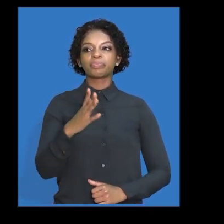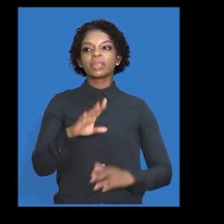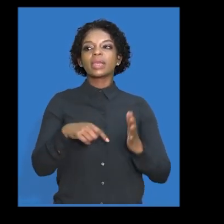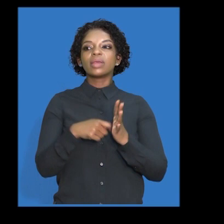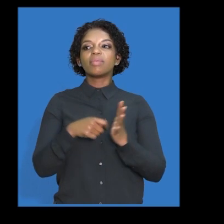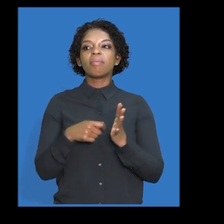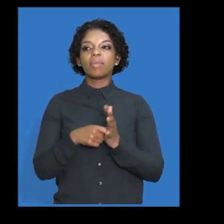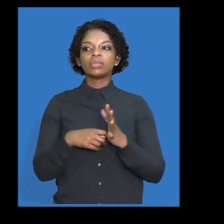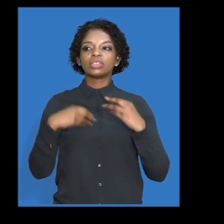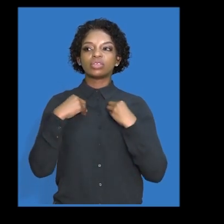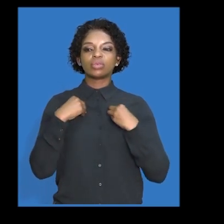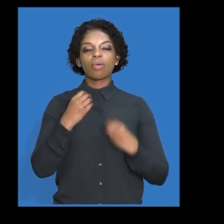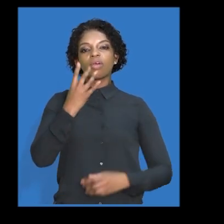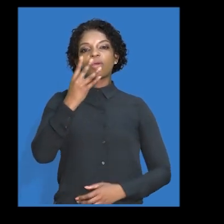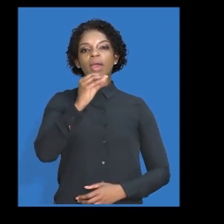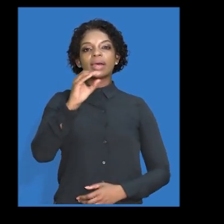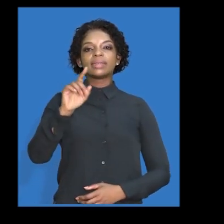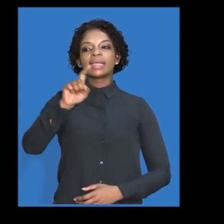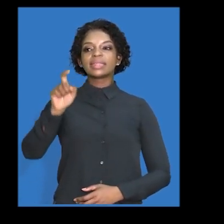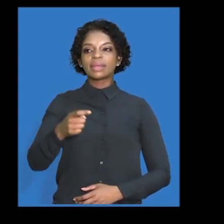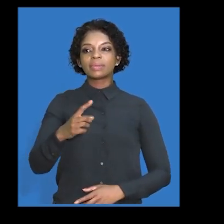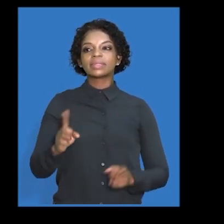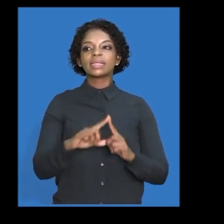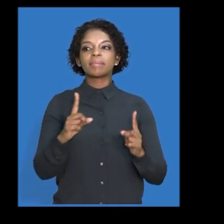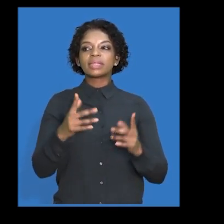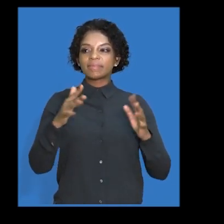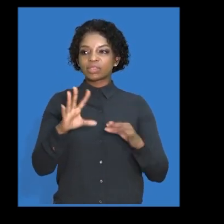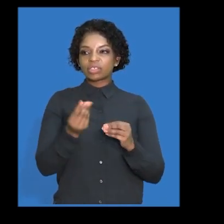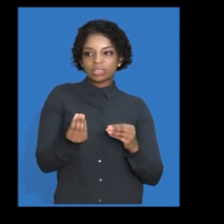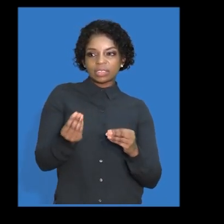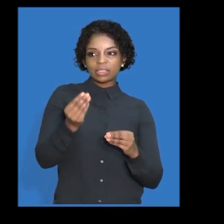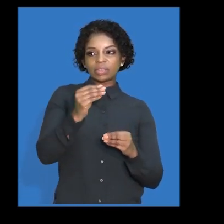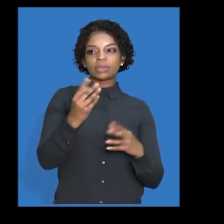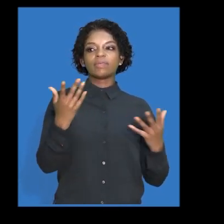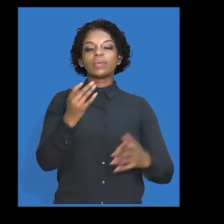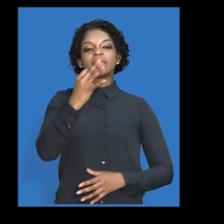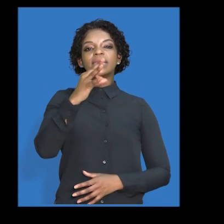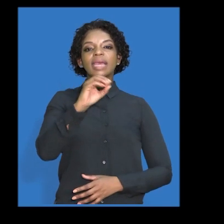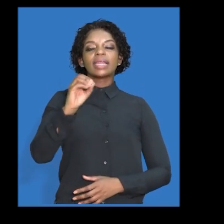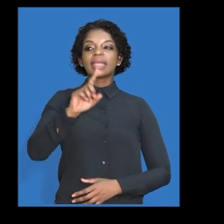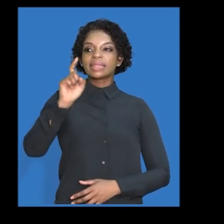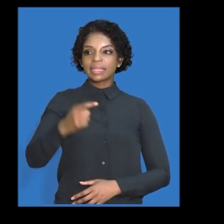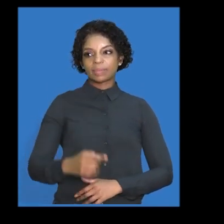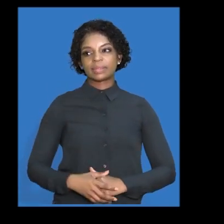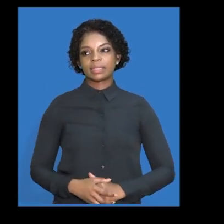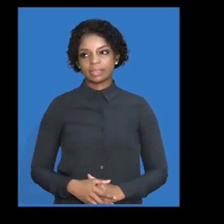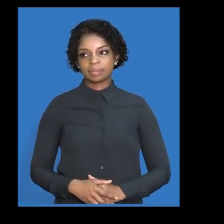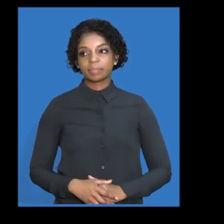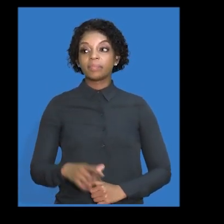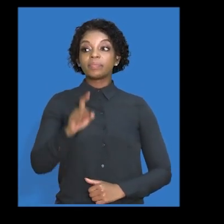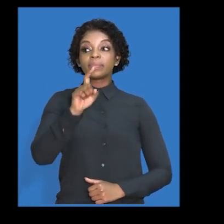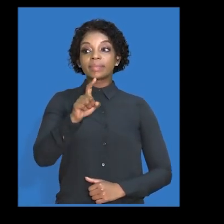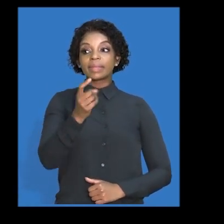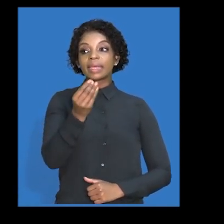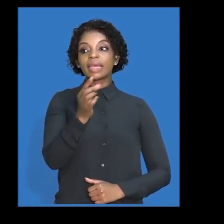worth 400,000 Rand, but insured it for 300,000 Rand. There was a fire in their warehouse and they